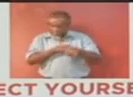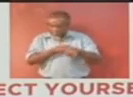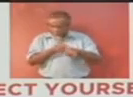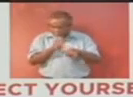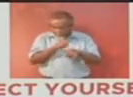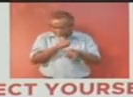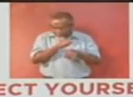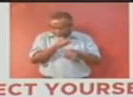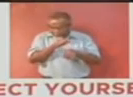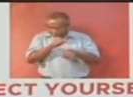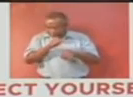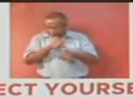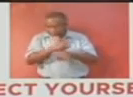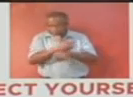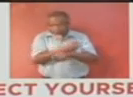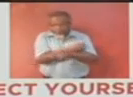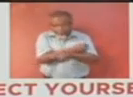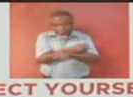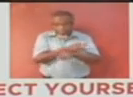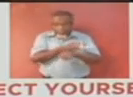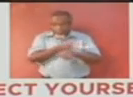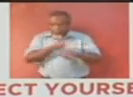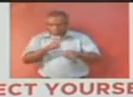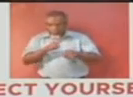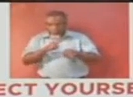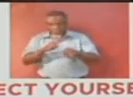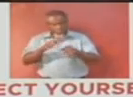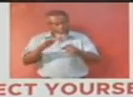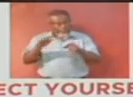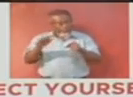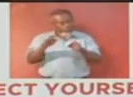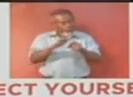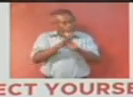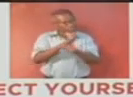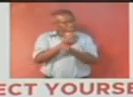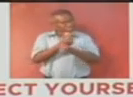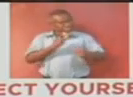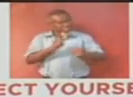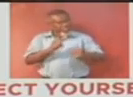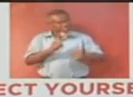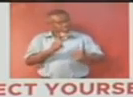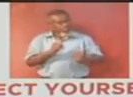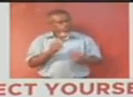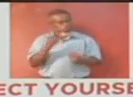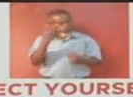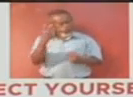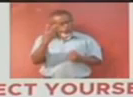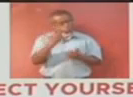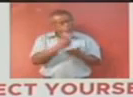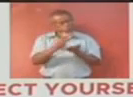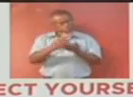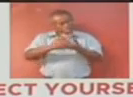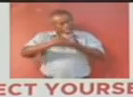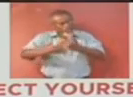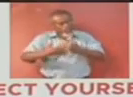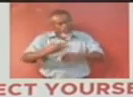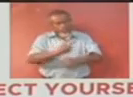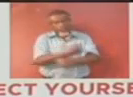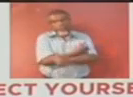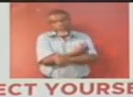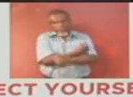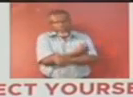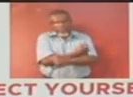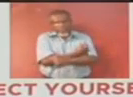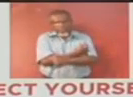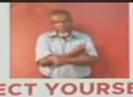of that immunity is a couple of weeks after the shot. So with the first shot, you have a particular proportion of